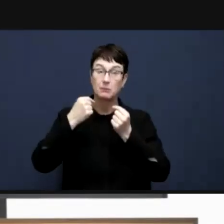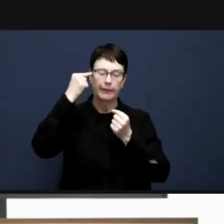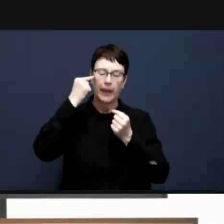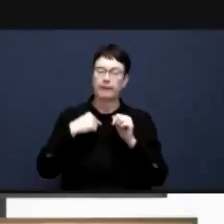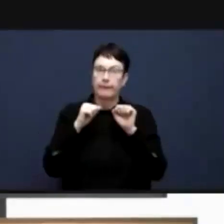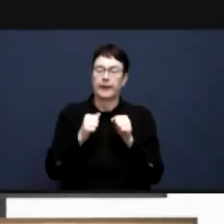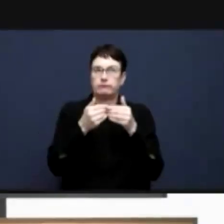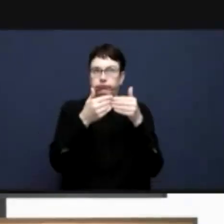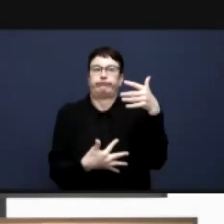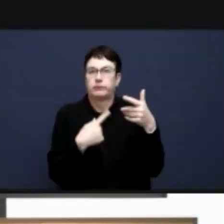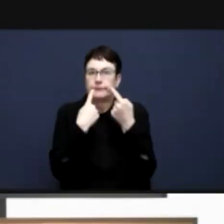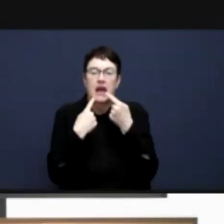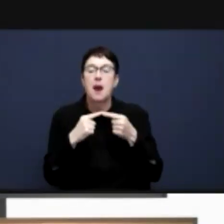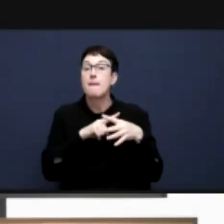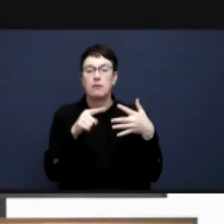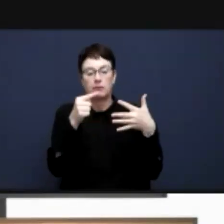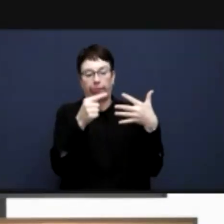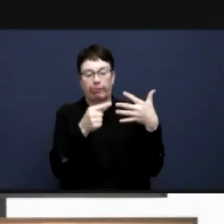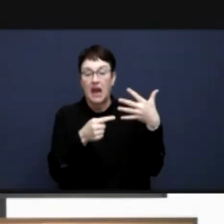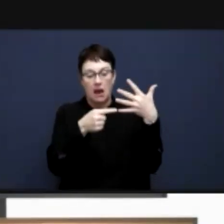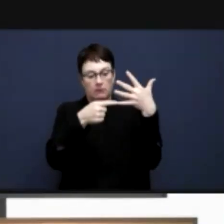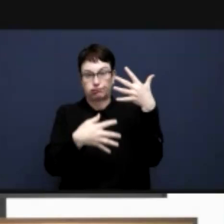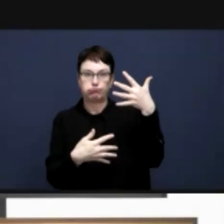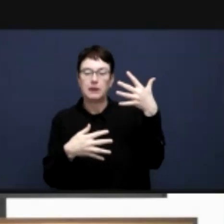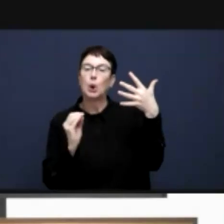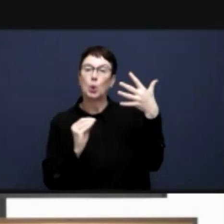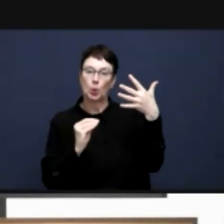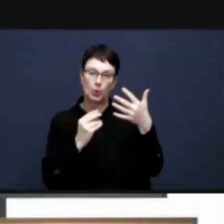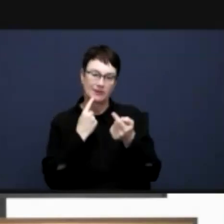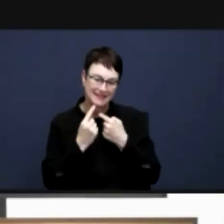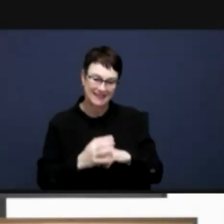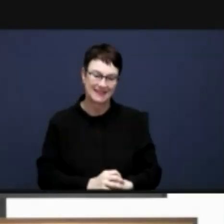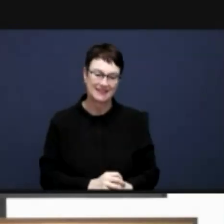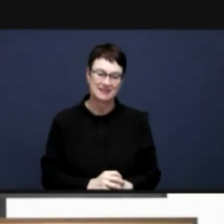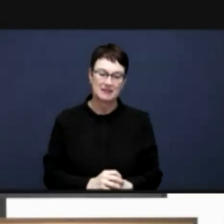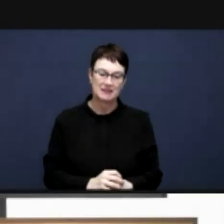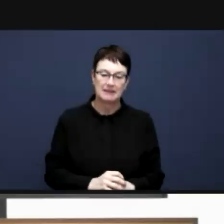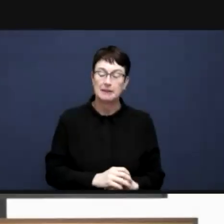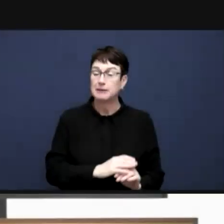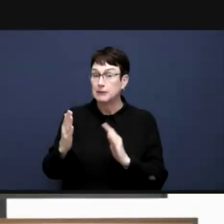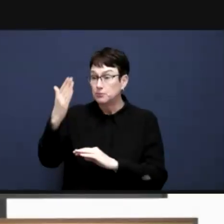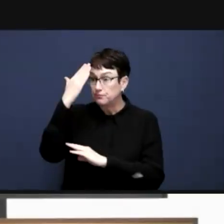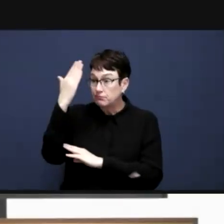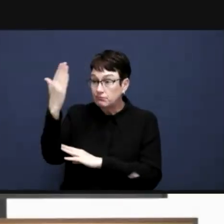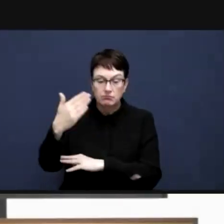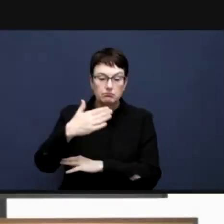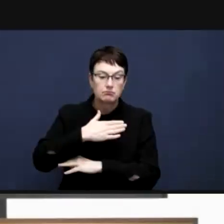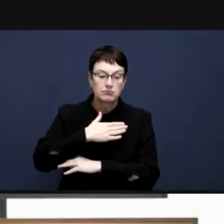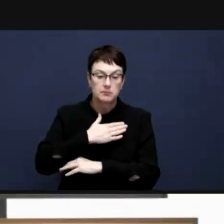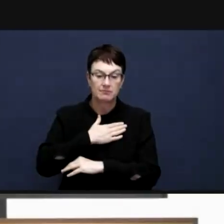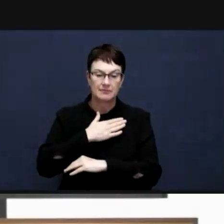question in the back, please. Hi, Malin Hammarberg from Funka Foundation. I hope I misunderstood you,